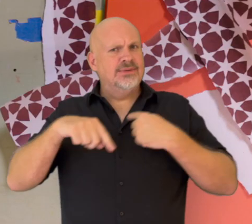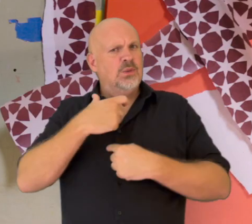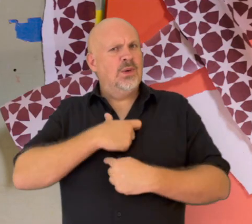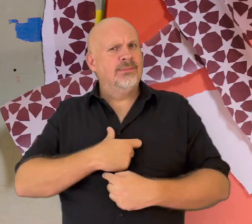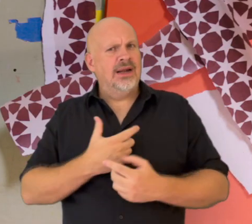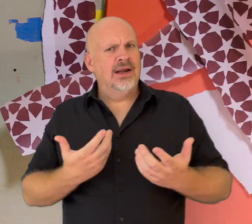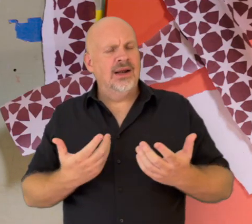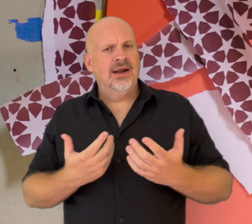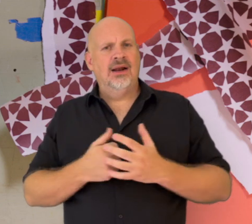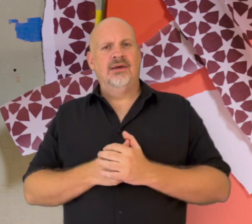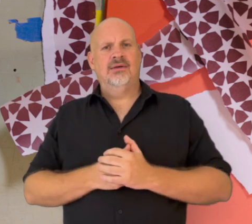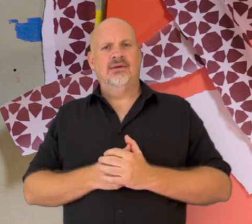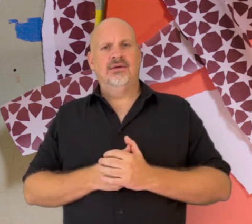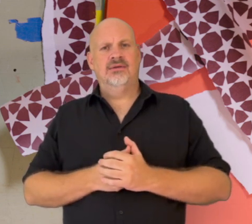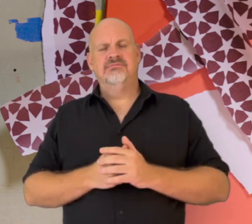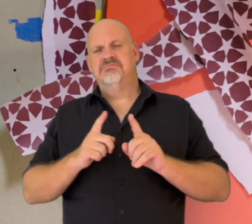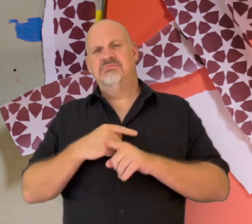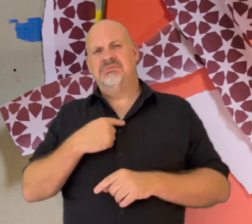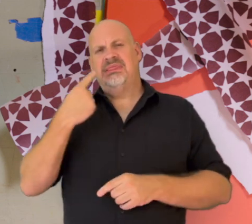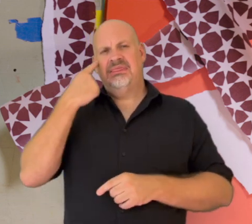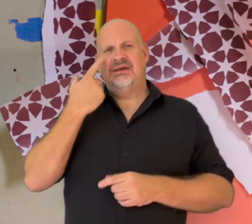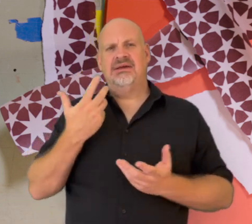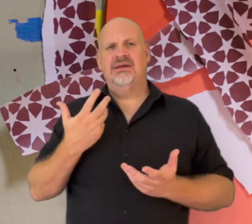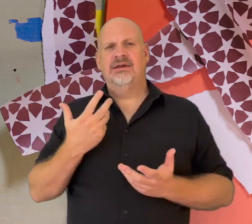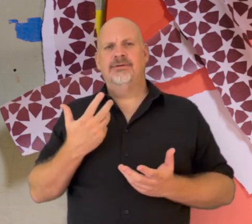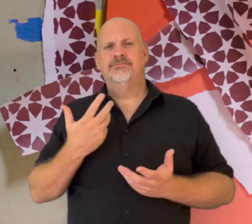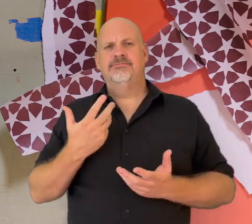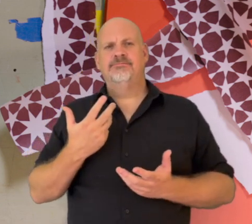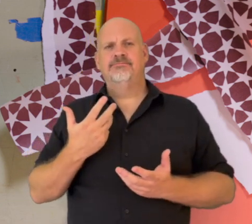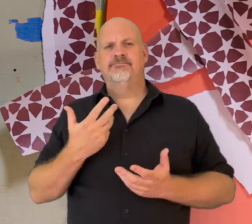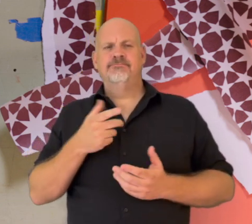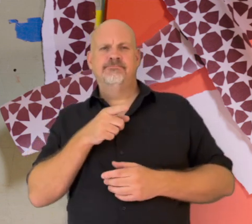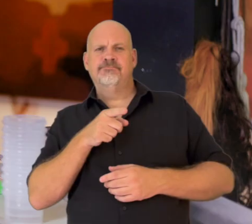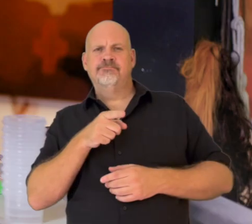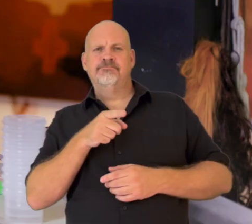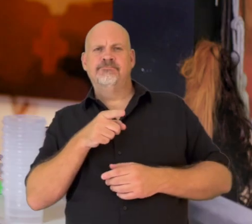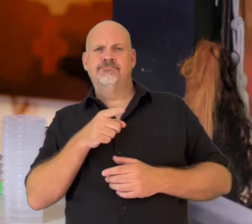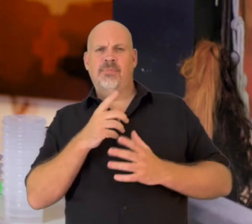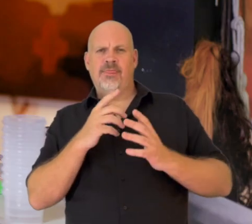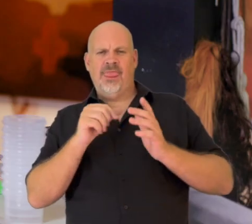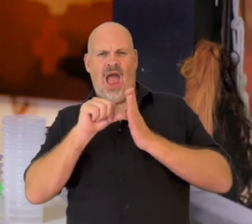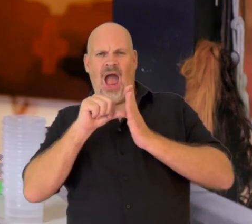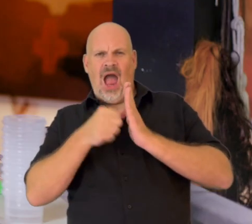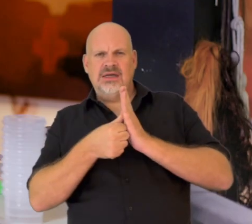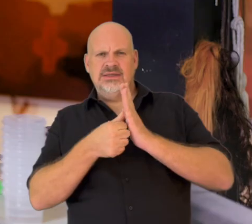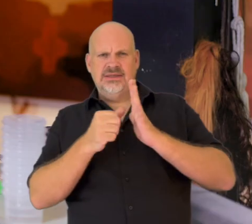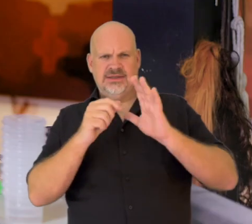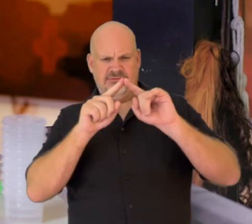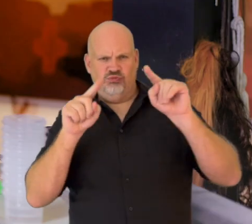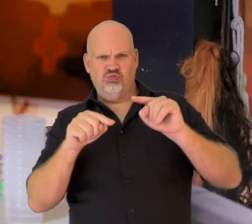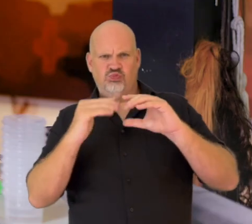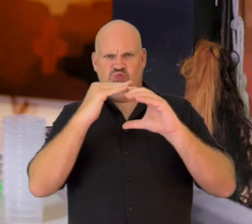And also, I guess, these kind of very hard-edged geometric patterns are